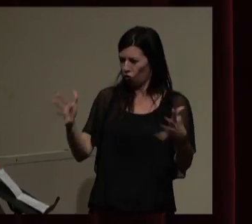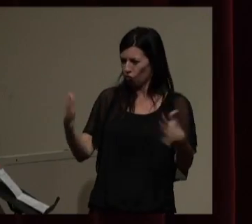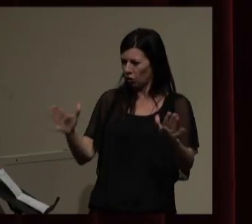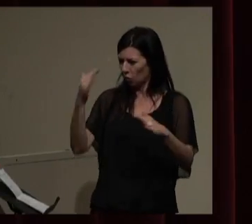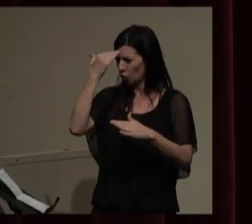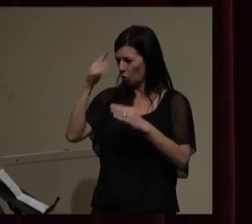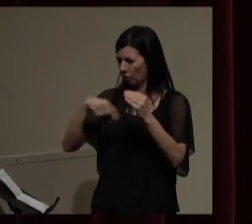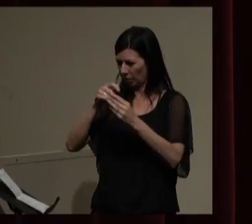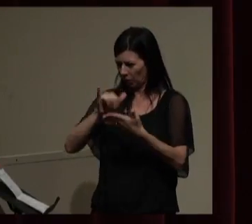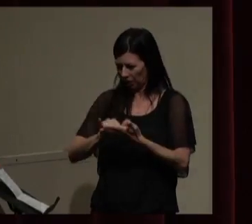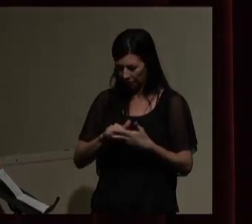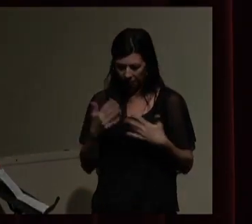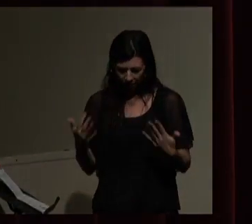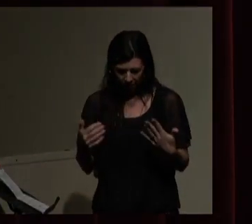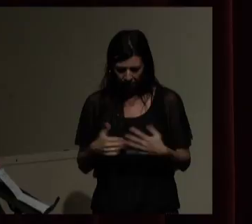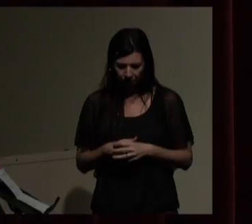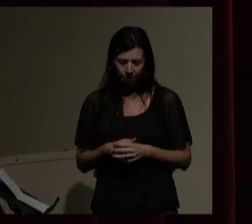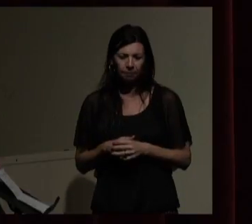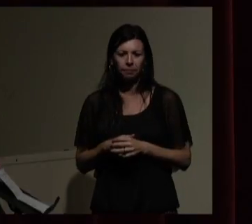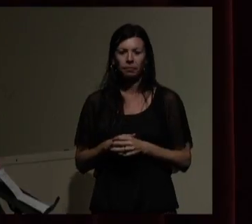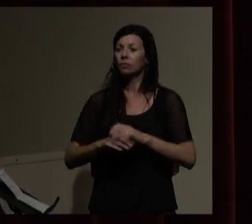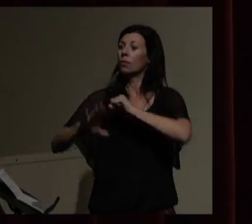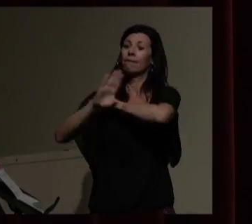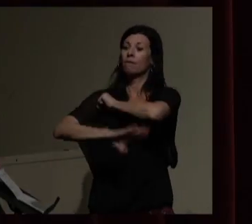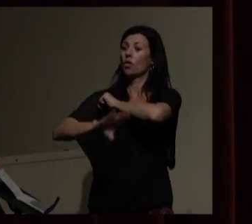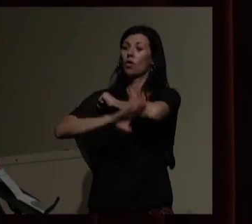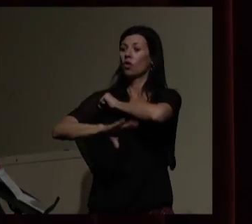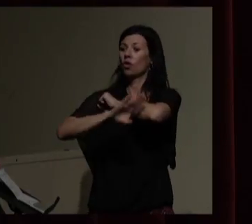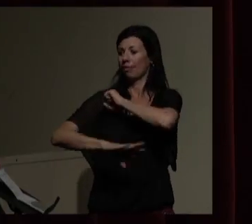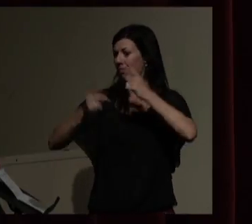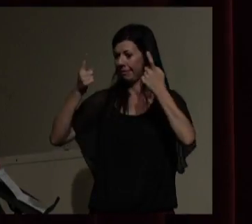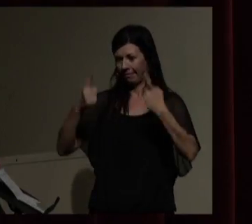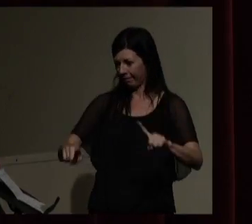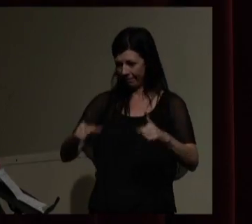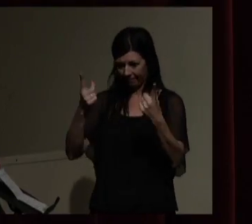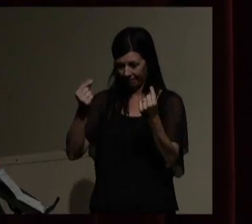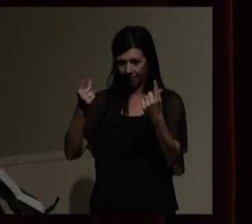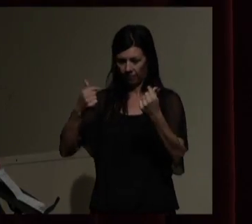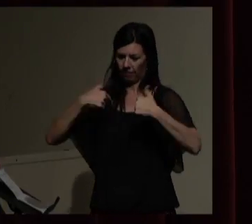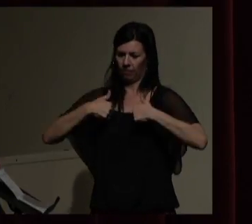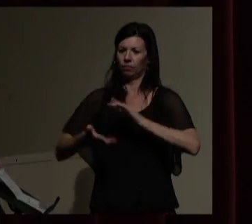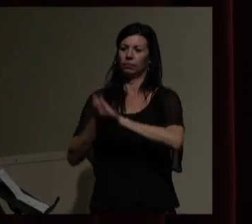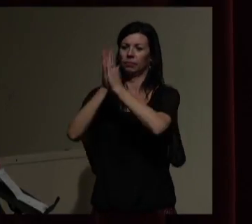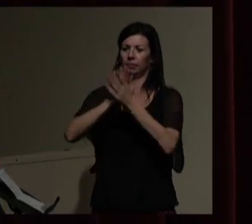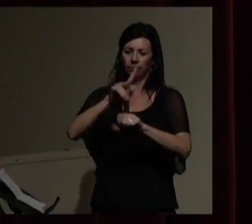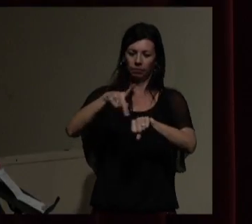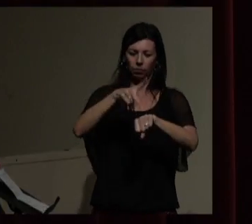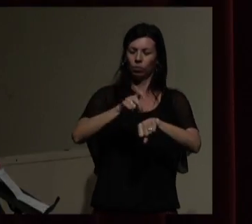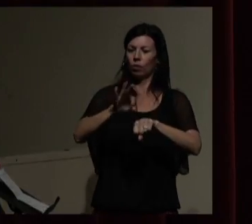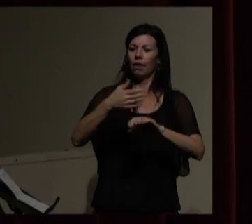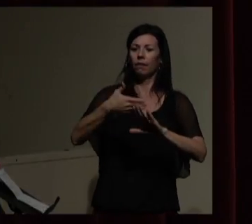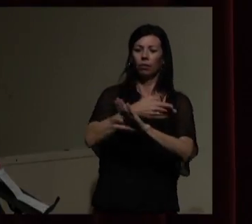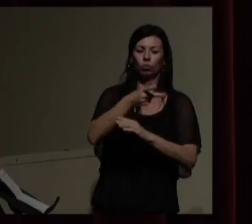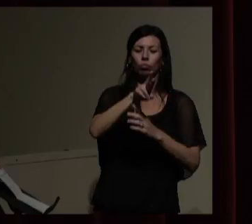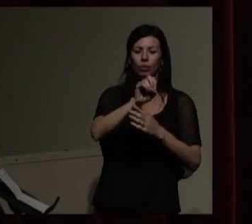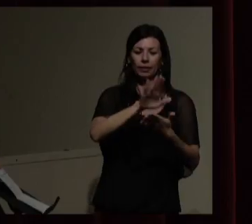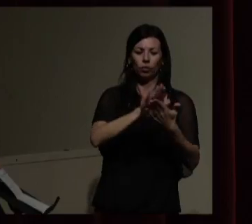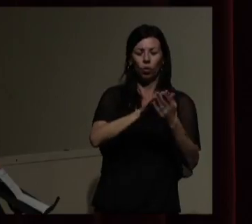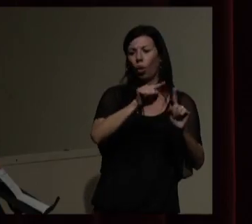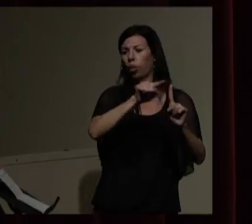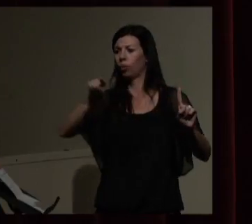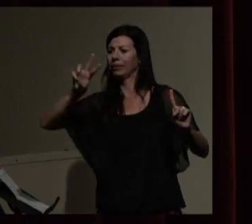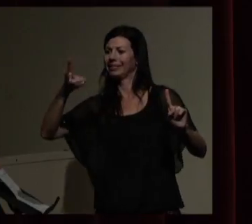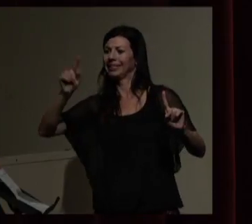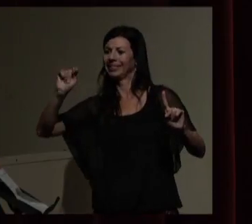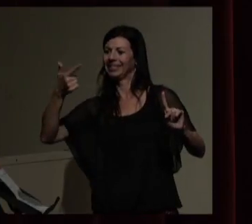that. In the fall, what will be taking place is I will become the principal of the preschool through sixth grade for